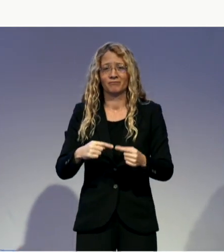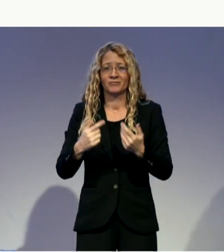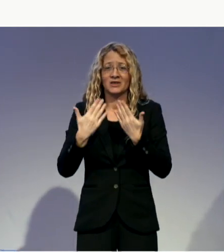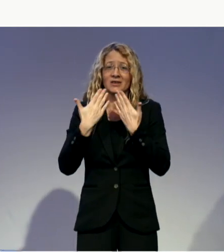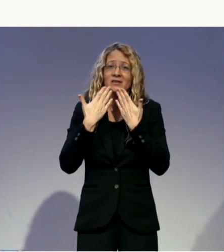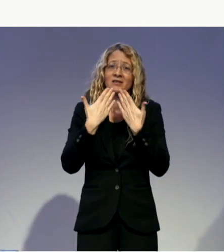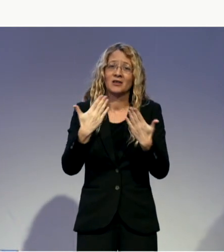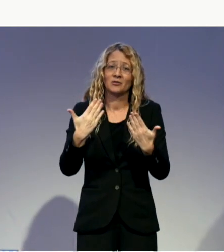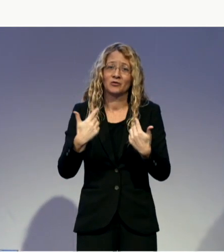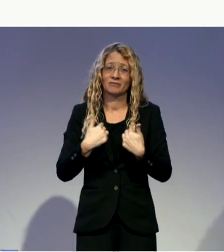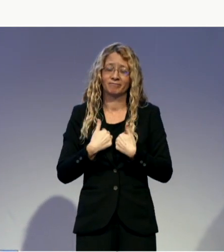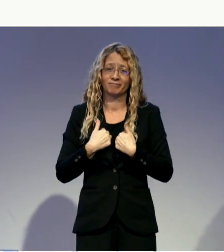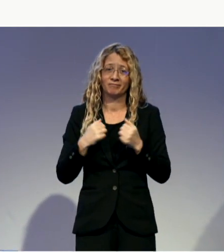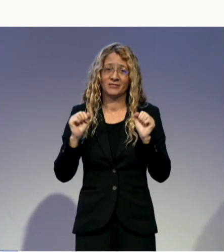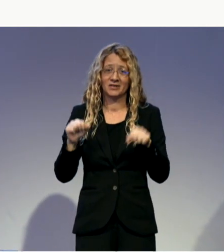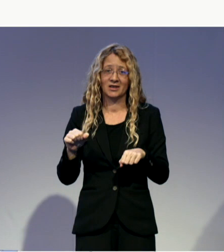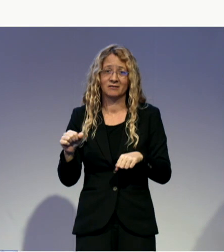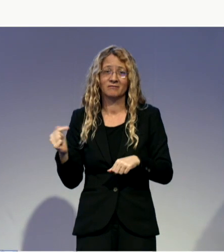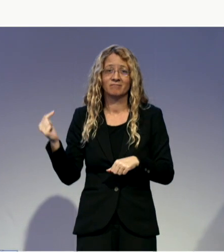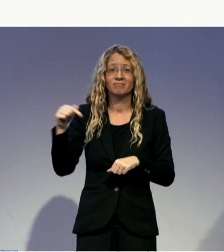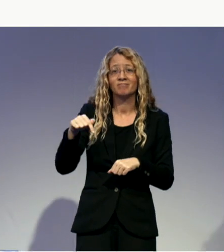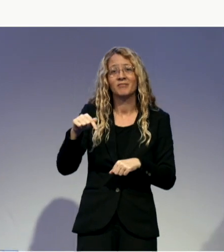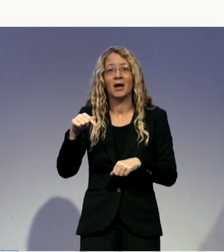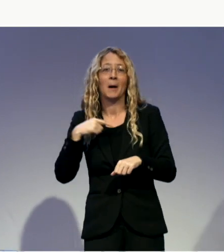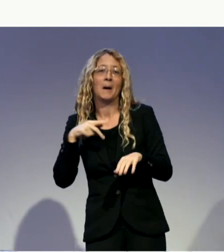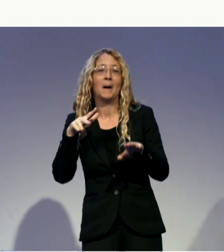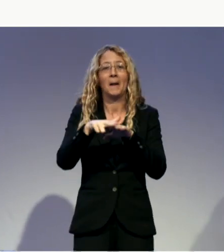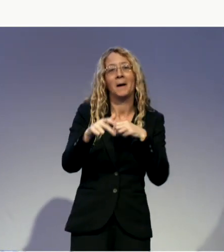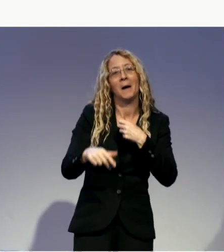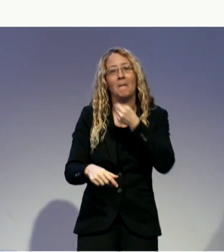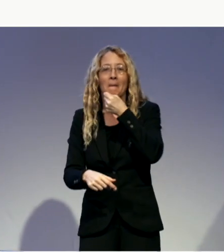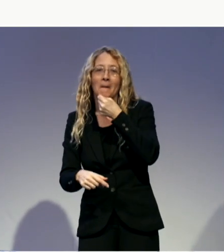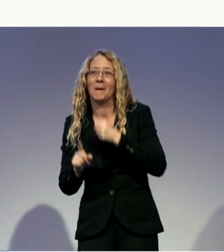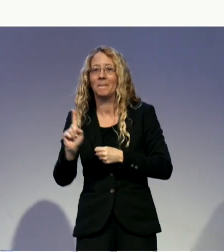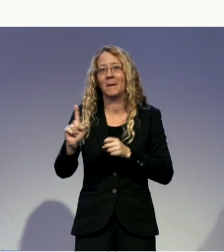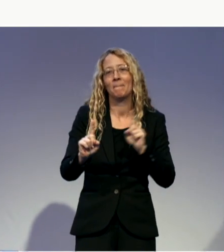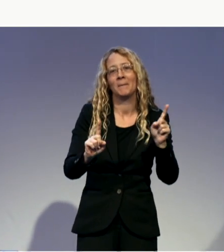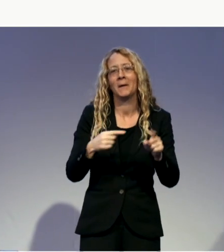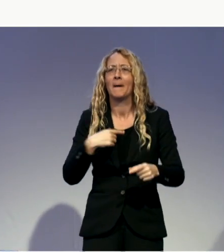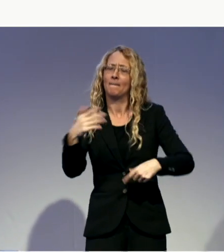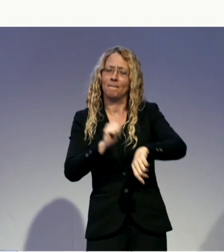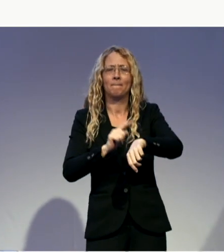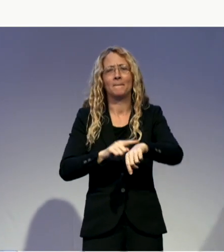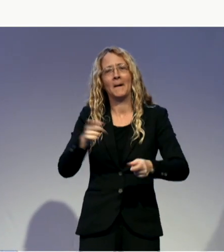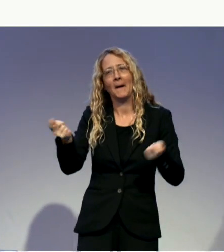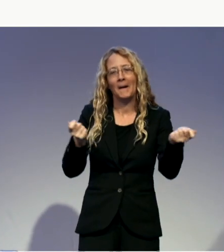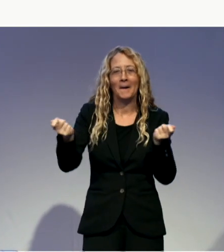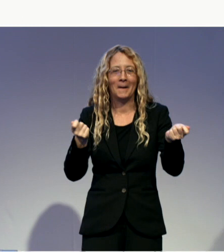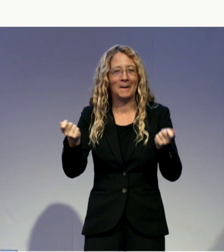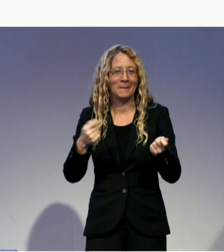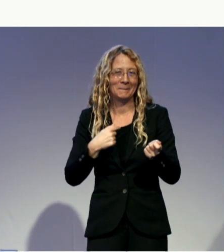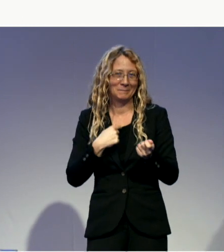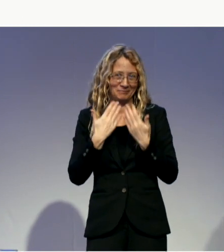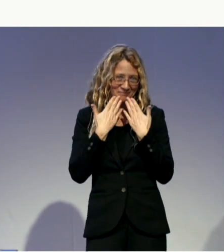be a nuisance to all of you and to keeping time. Thank you for giving your voice and your energy. And I need to